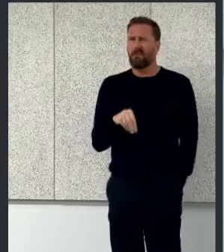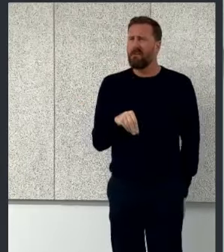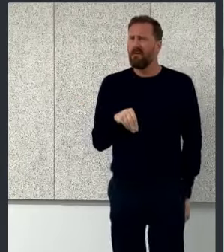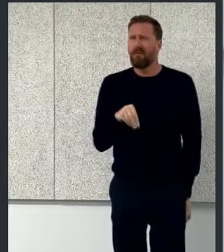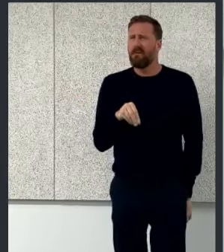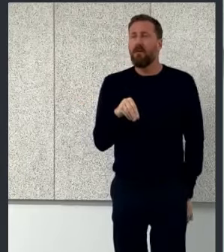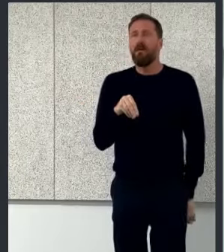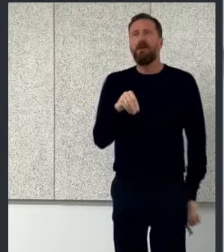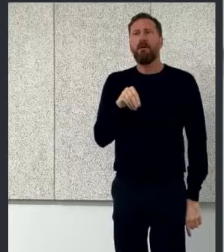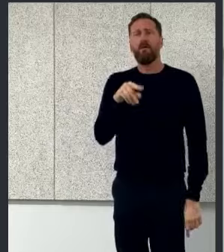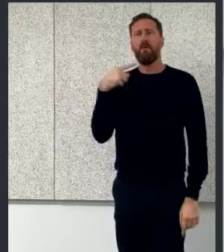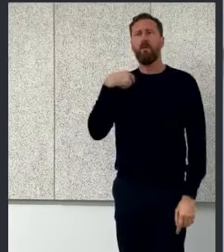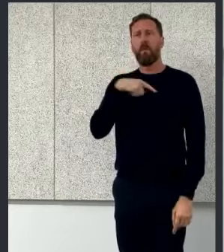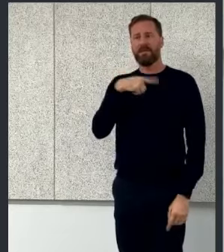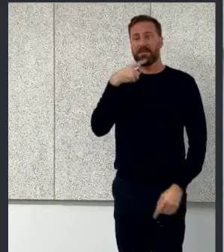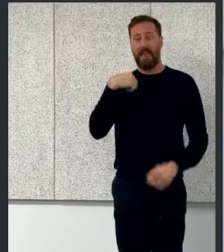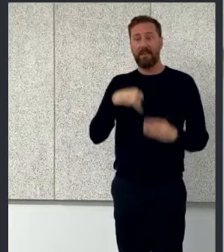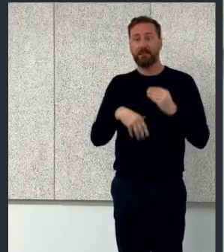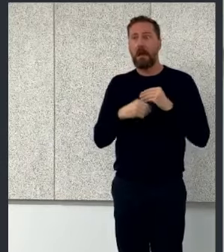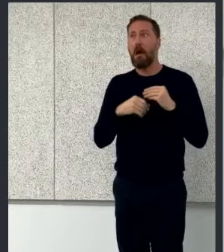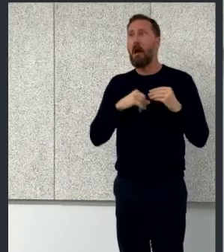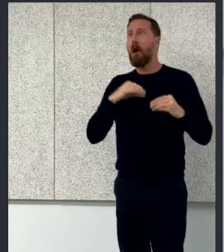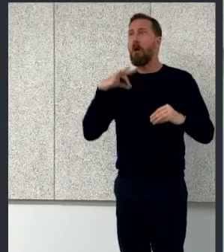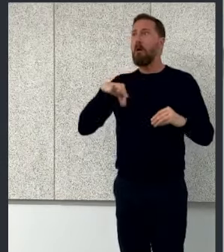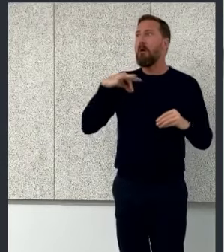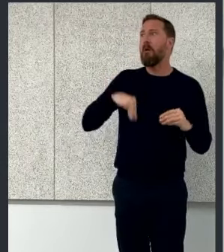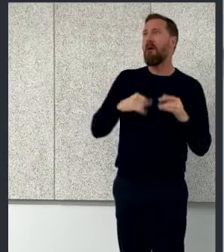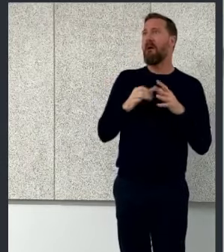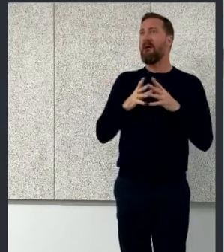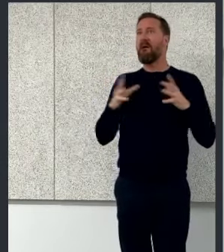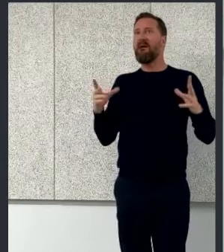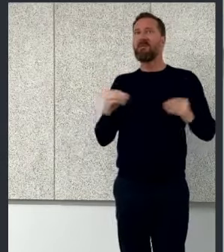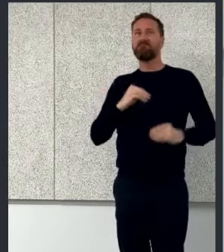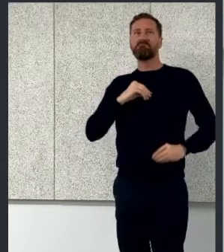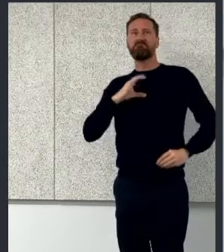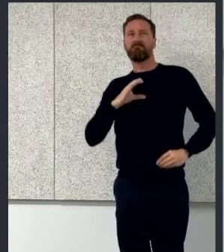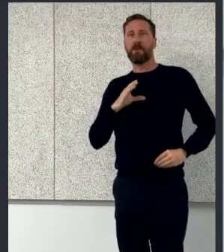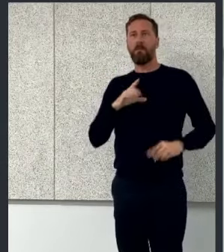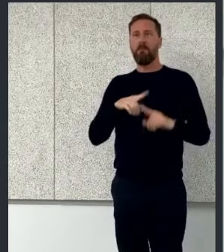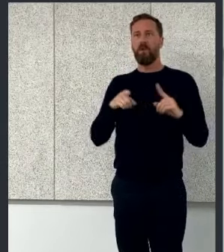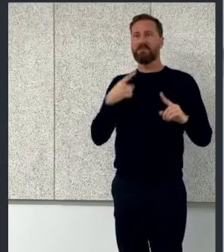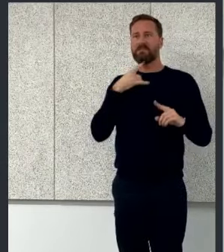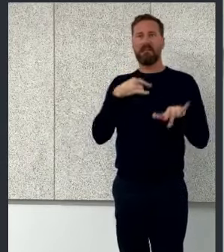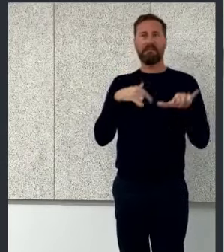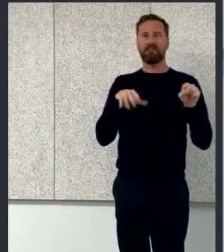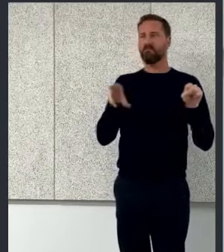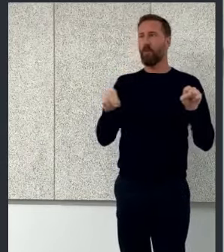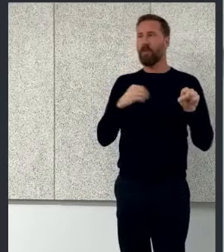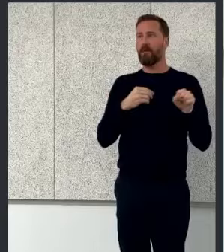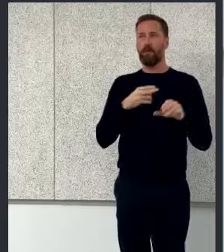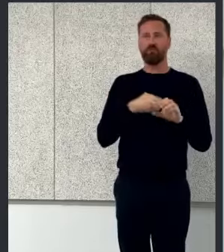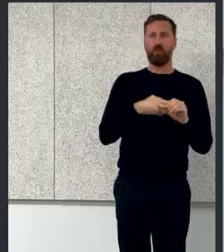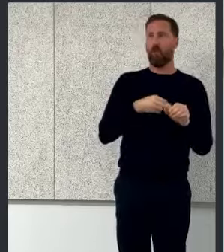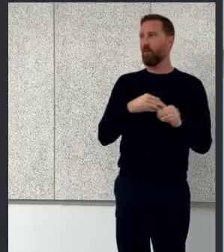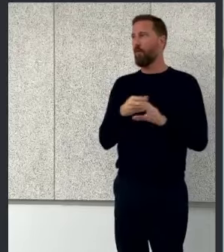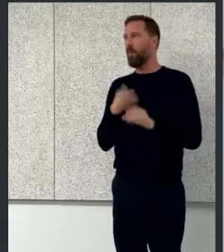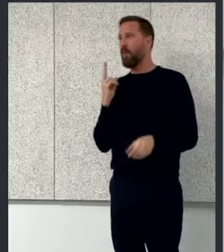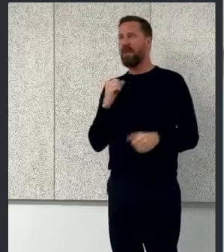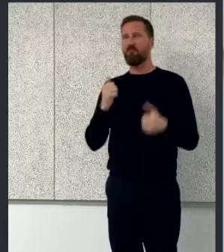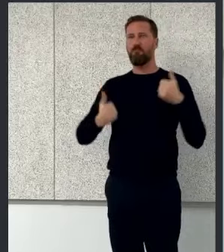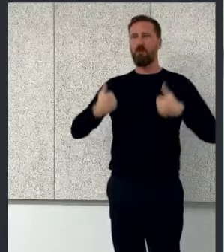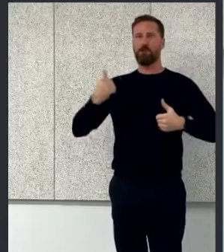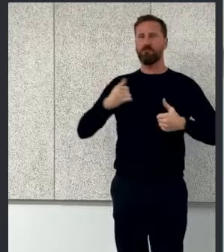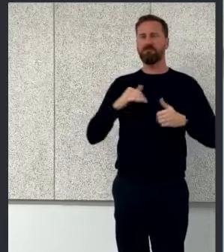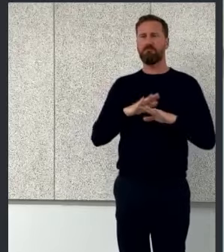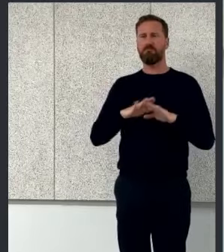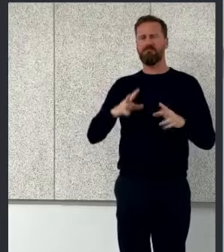thinking about this being additive and expansive without it being, like, an on or off switch, that either you're working as a theater maker